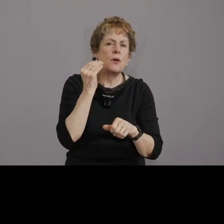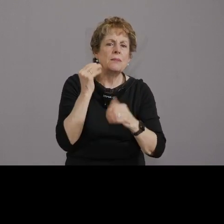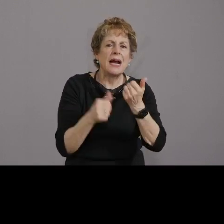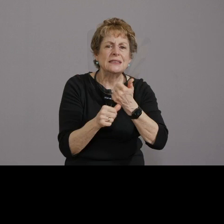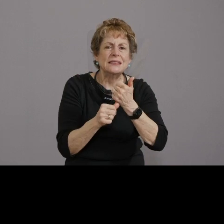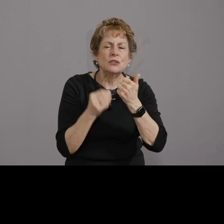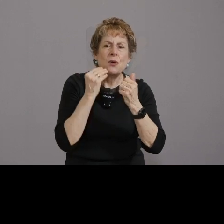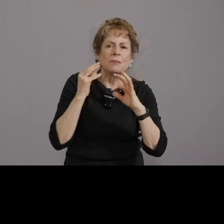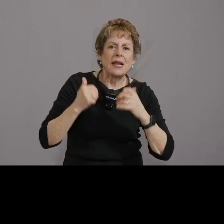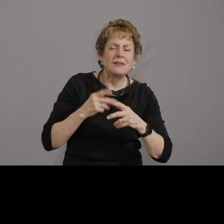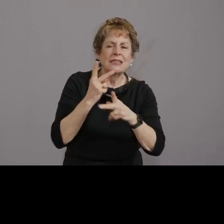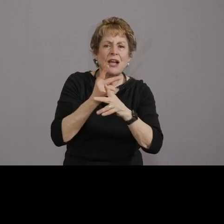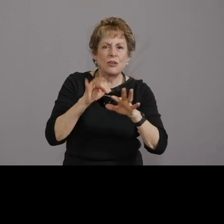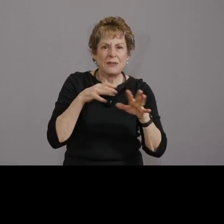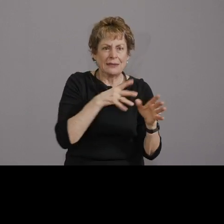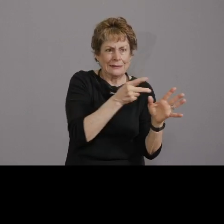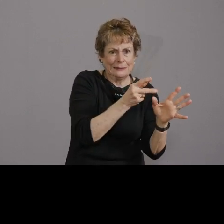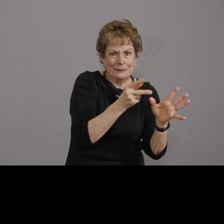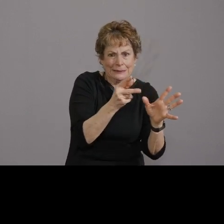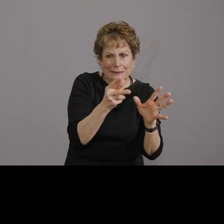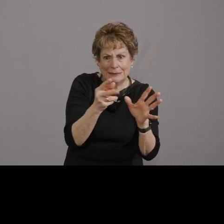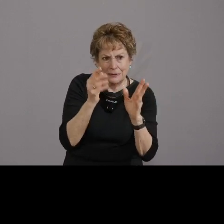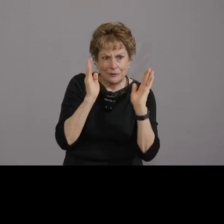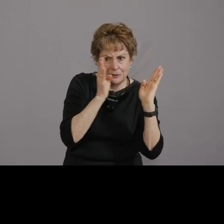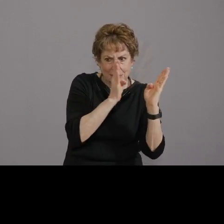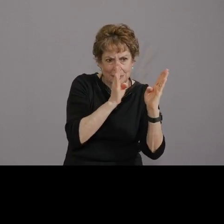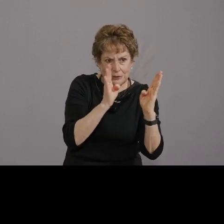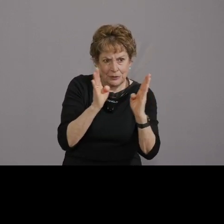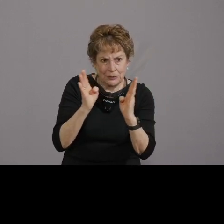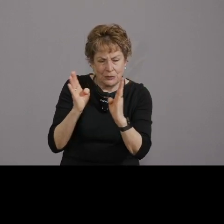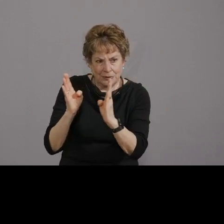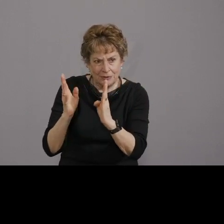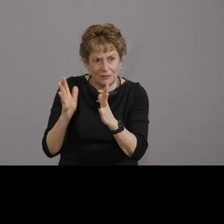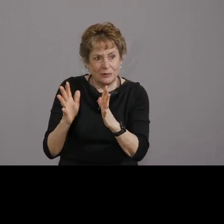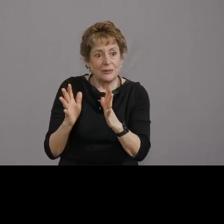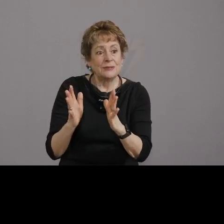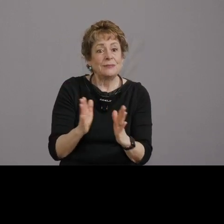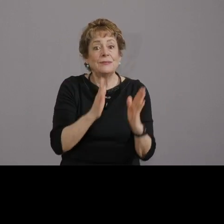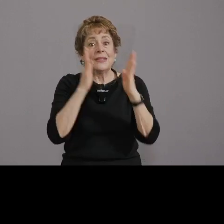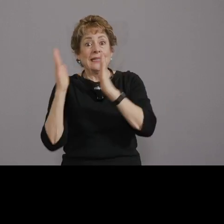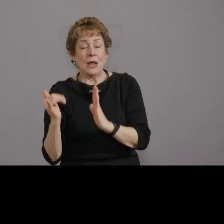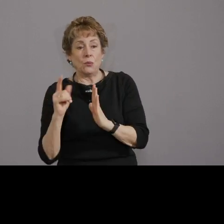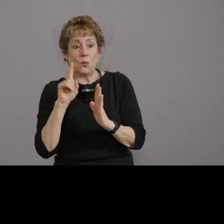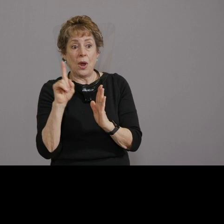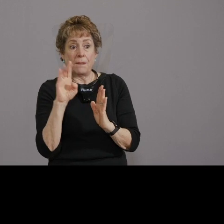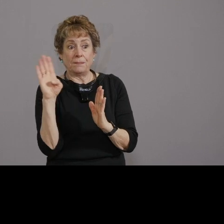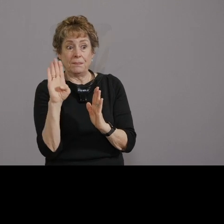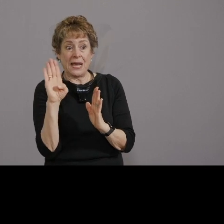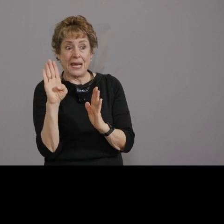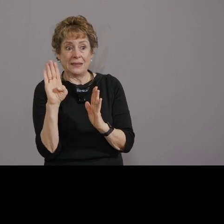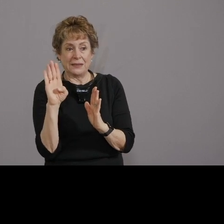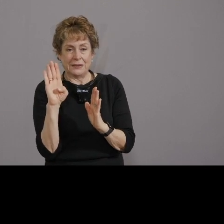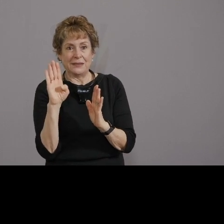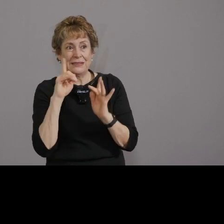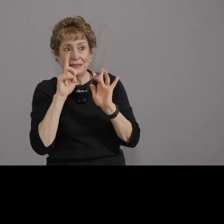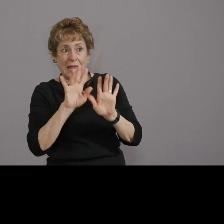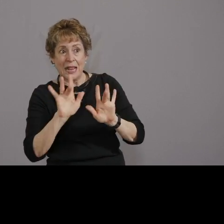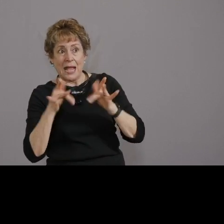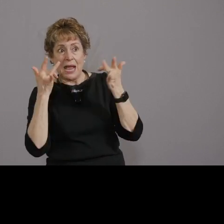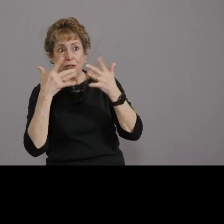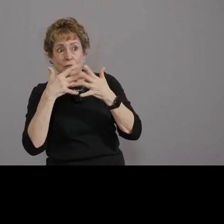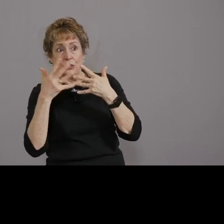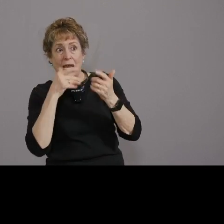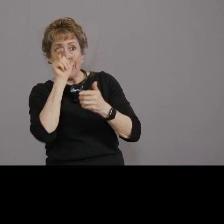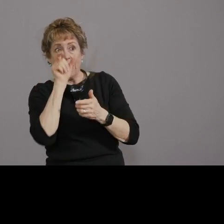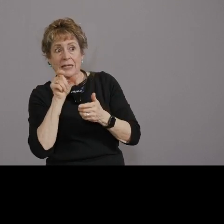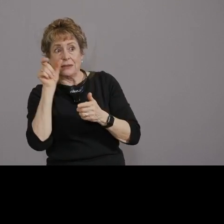age 75 and older, along with educators and child care and their support staff and our protective services